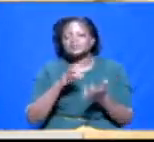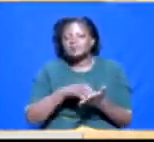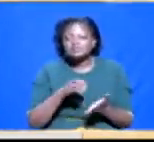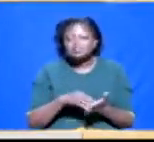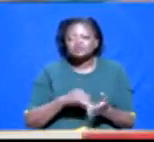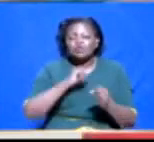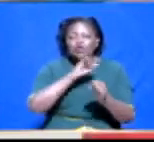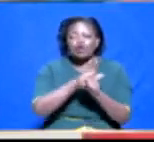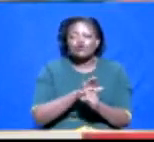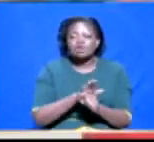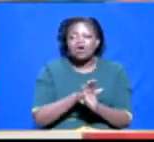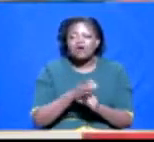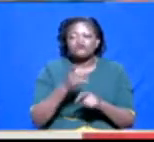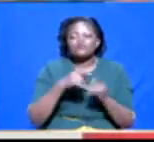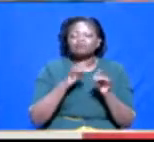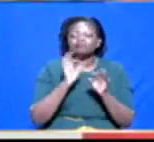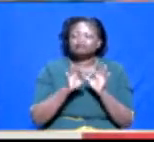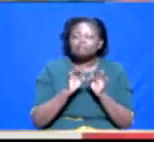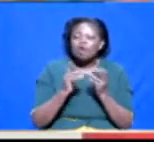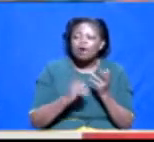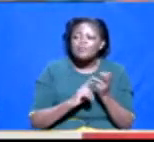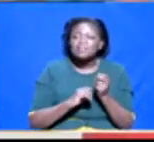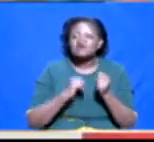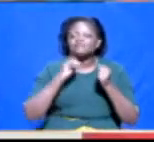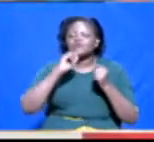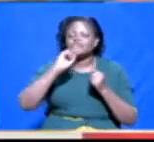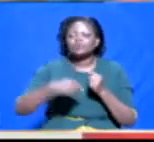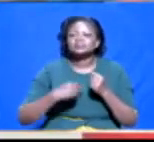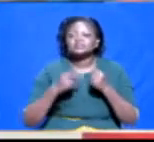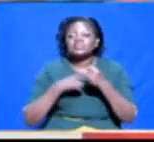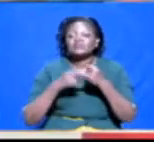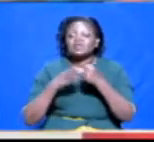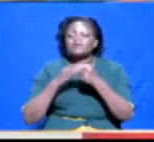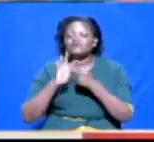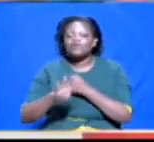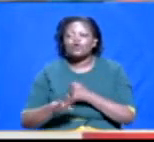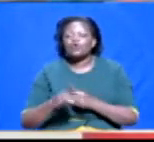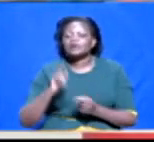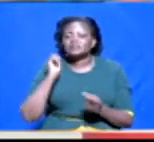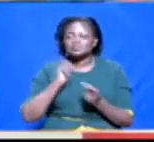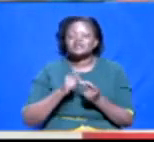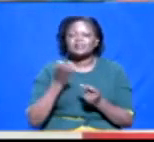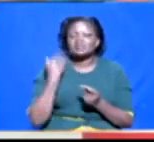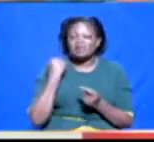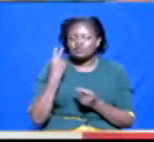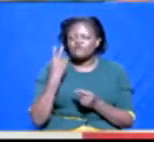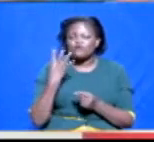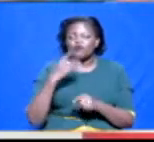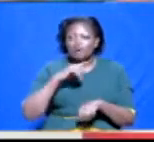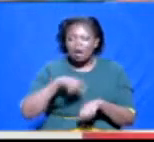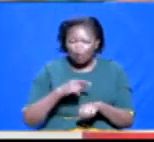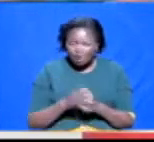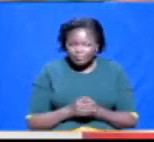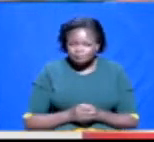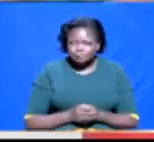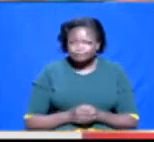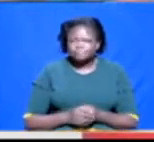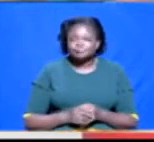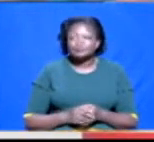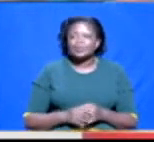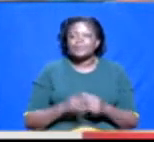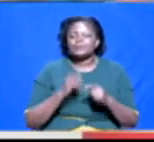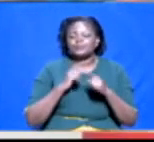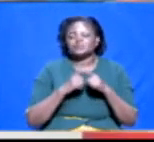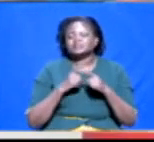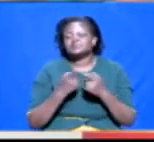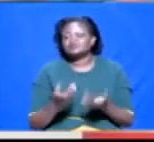COVID-19 from a sample size of 5,794 tested in the last 24 hours. The positivity rate now